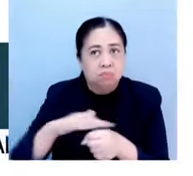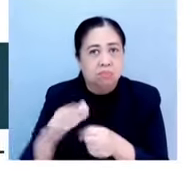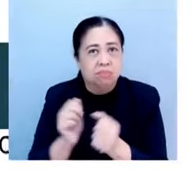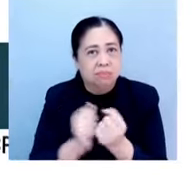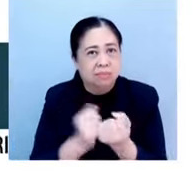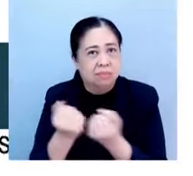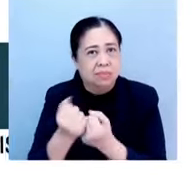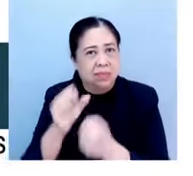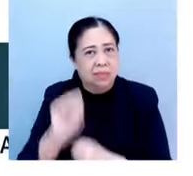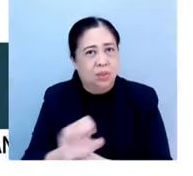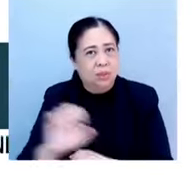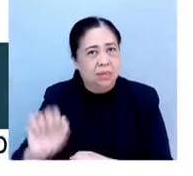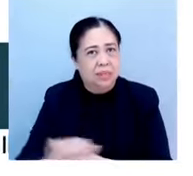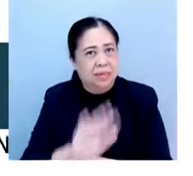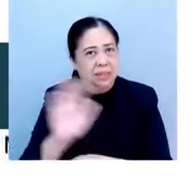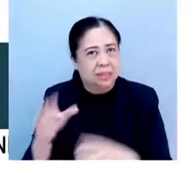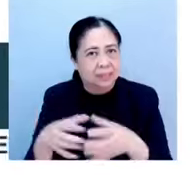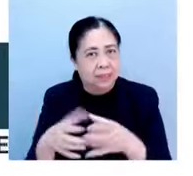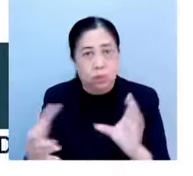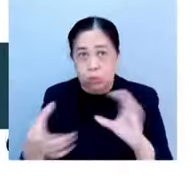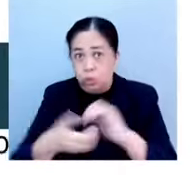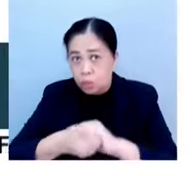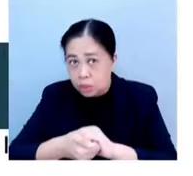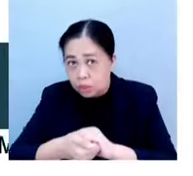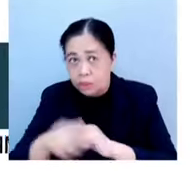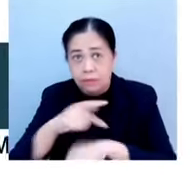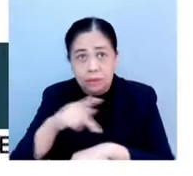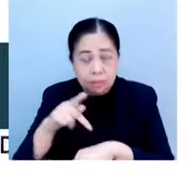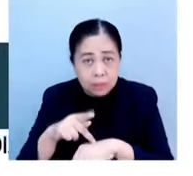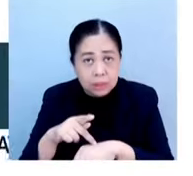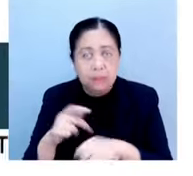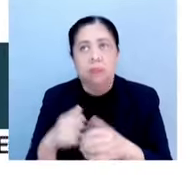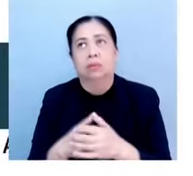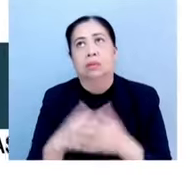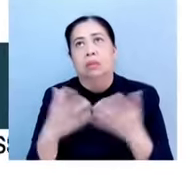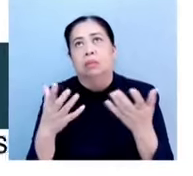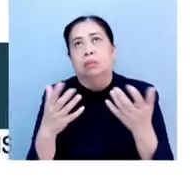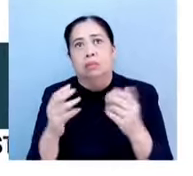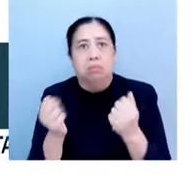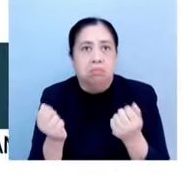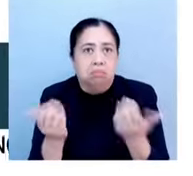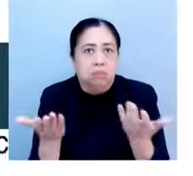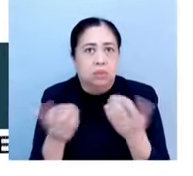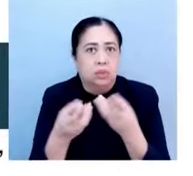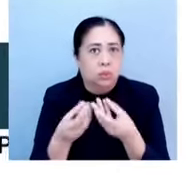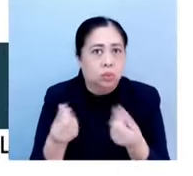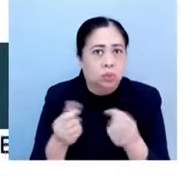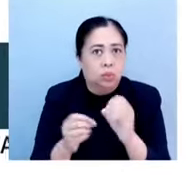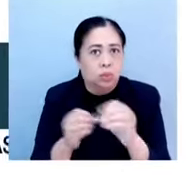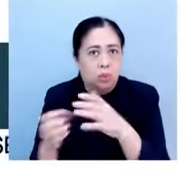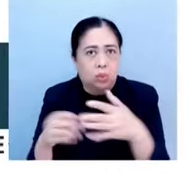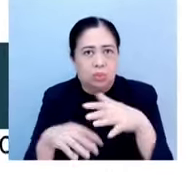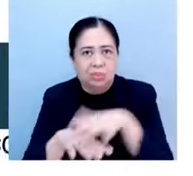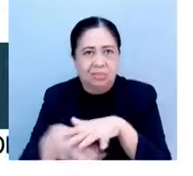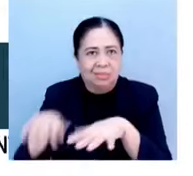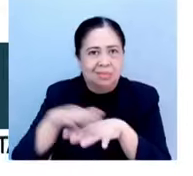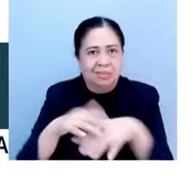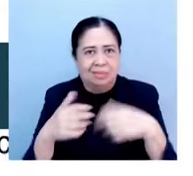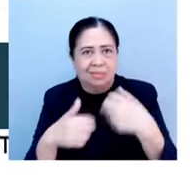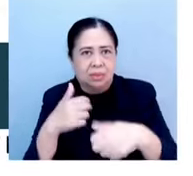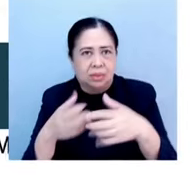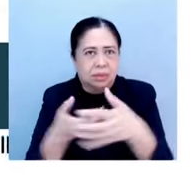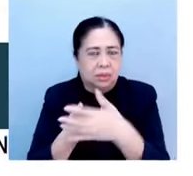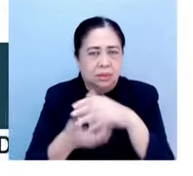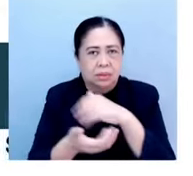Southeast Asian countries joining the Philippines in, of course, at least resolving their overlapping claims in the South China Sea, and of